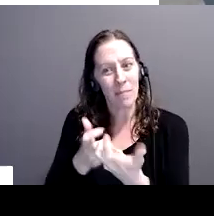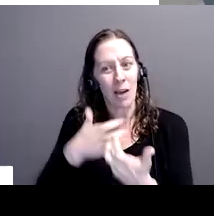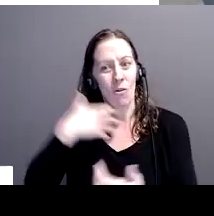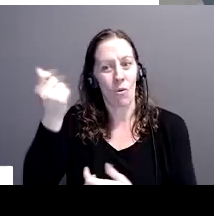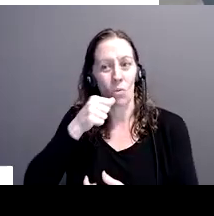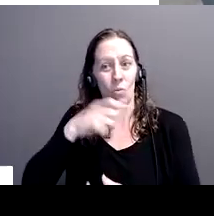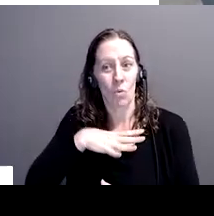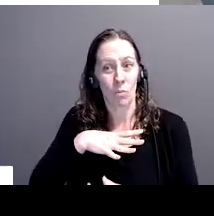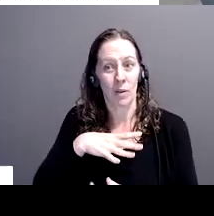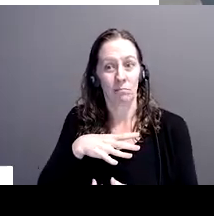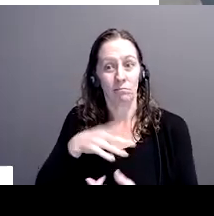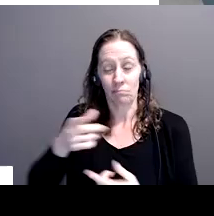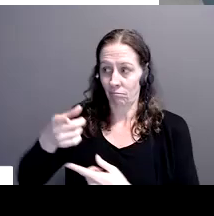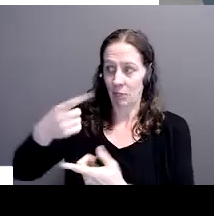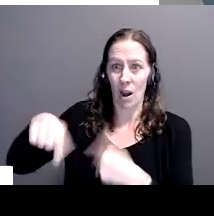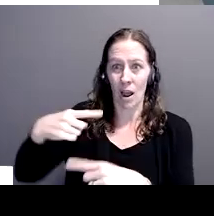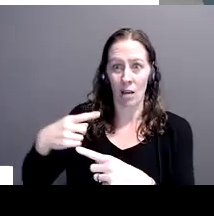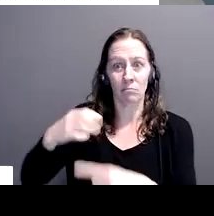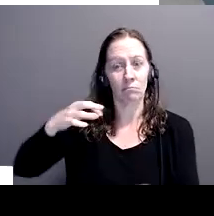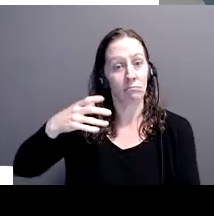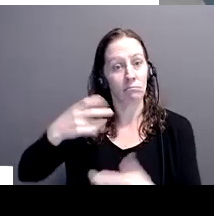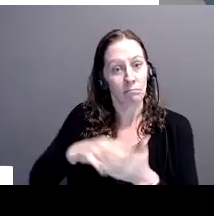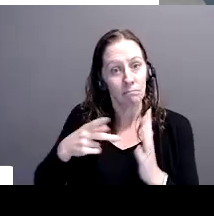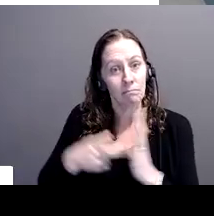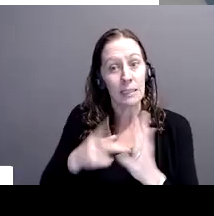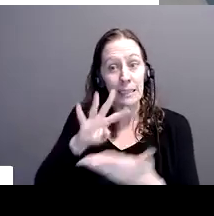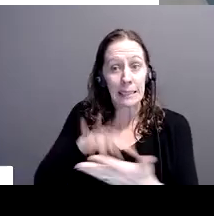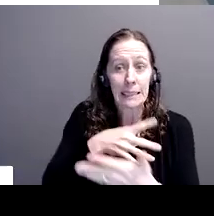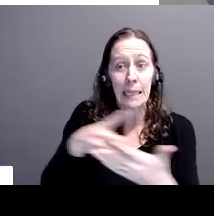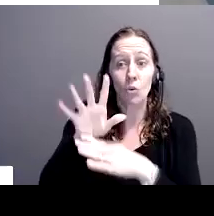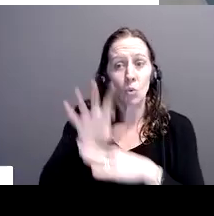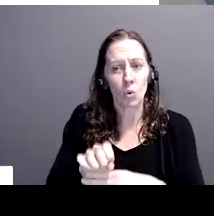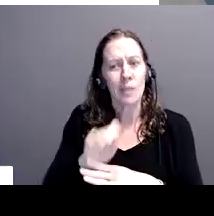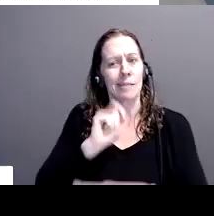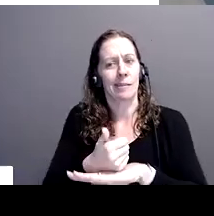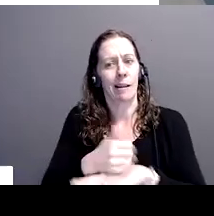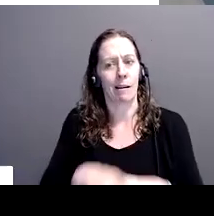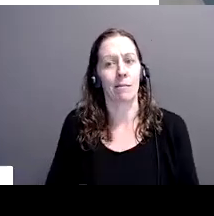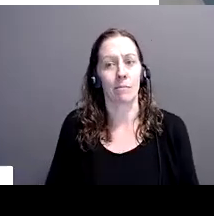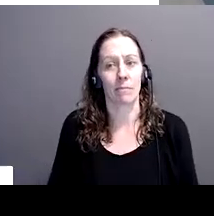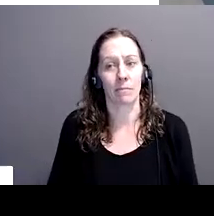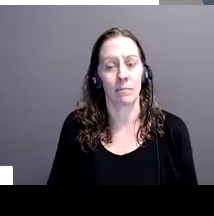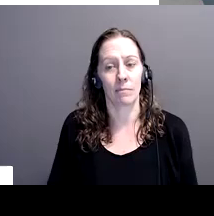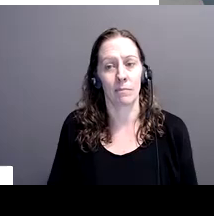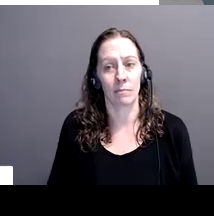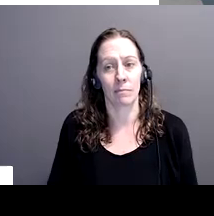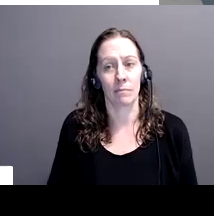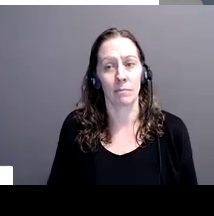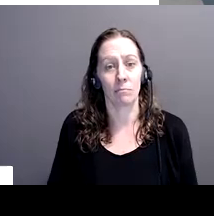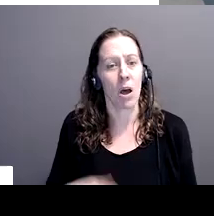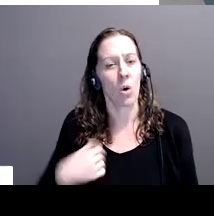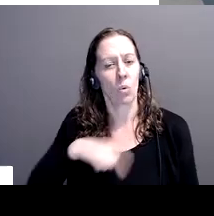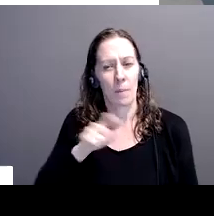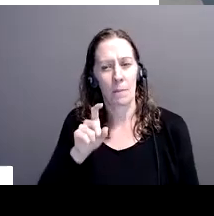are around and benefit from schedules and routines. And so we've needed to look at what our